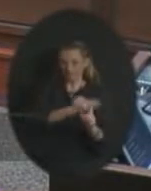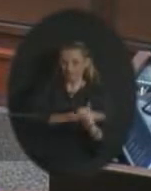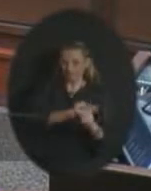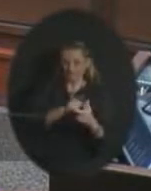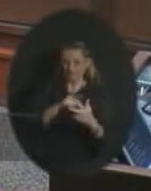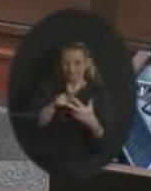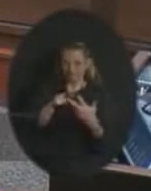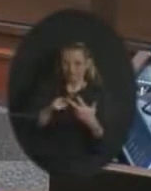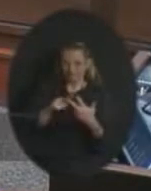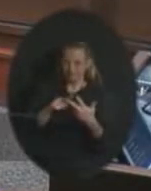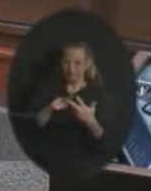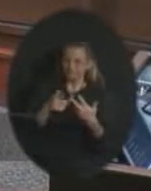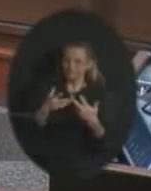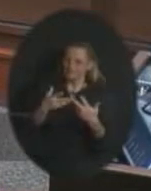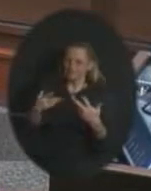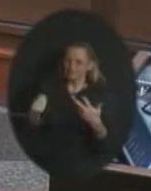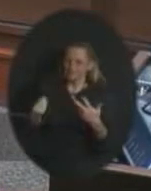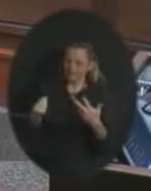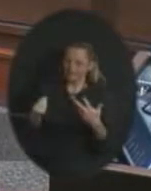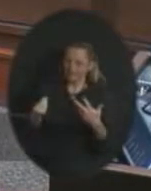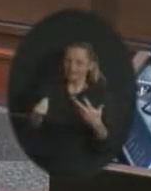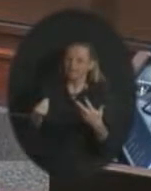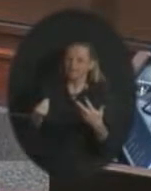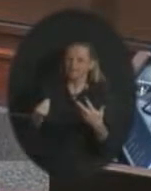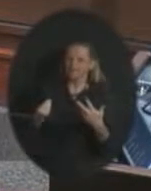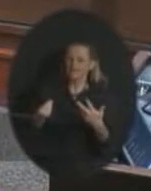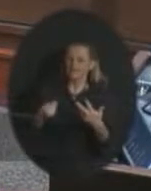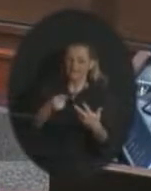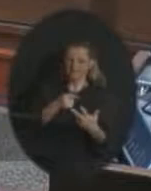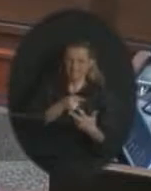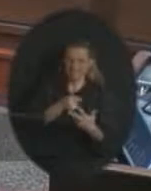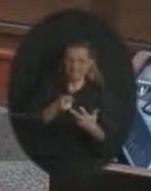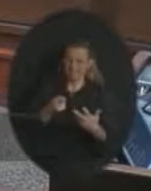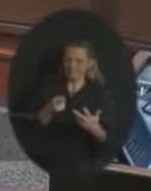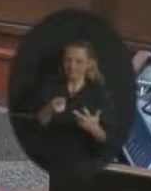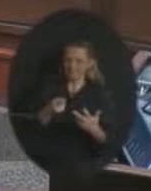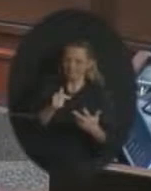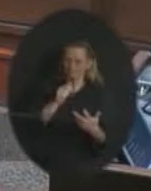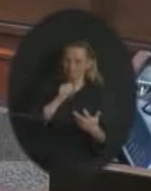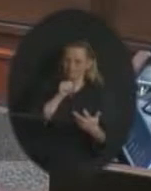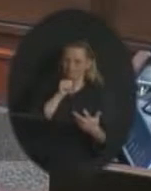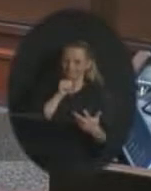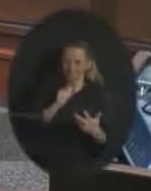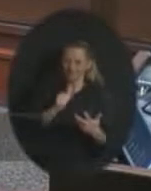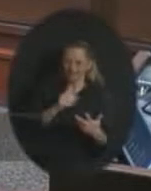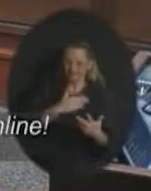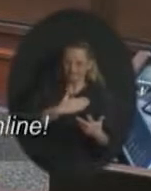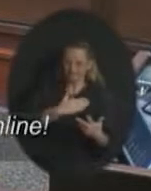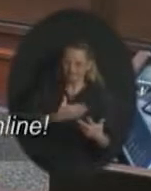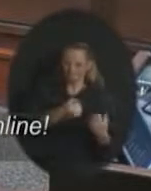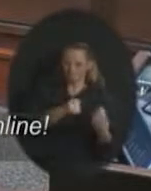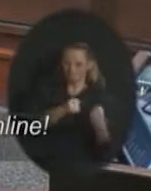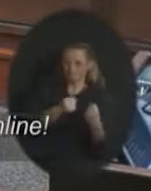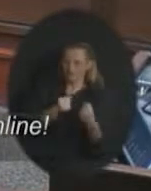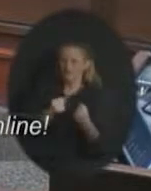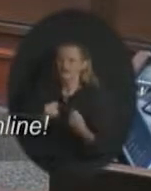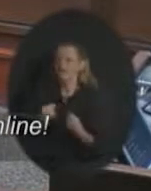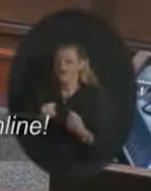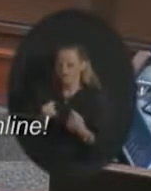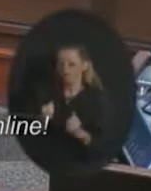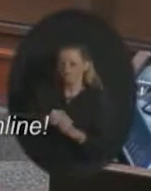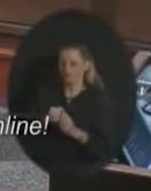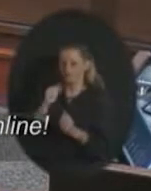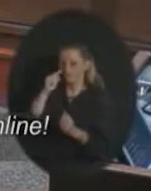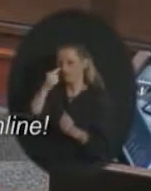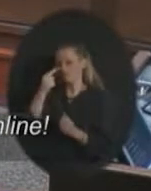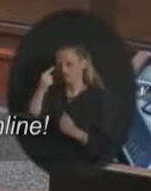their probably unwillingness to drive with their boring parents and grandparents to graduation and wanting to